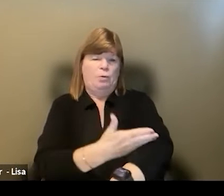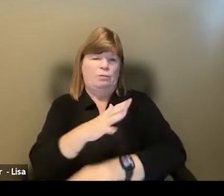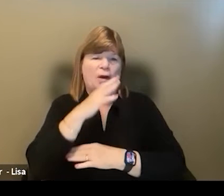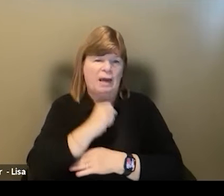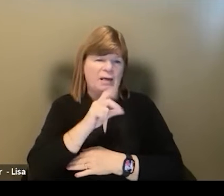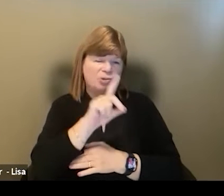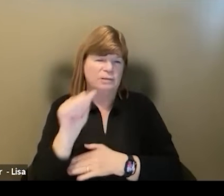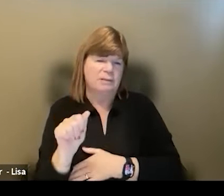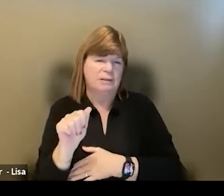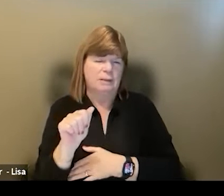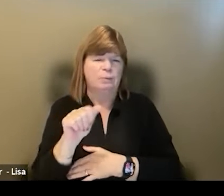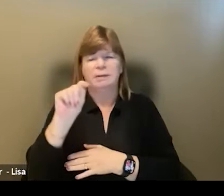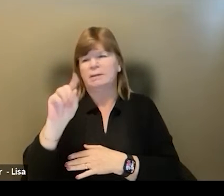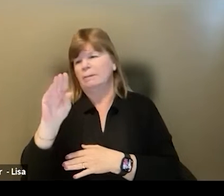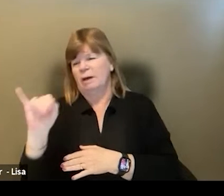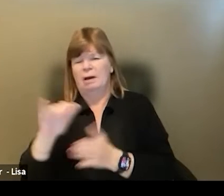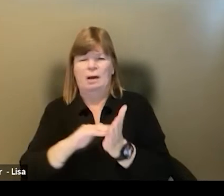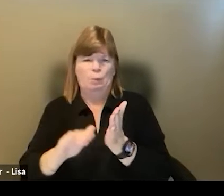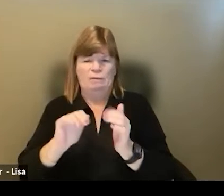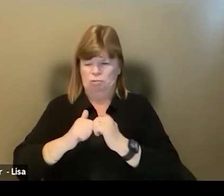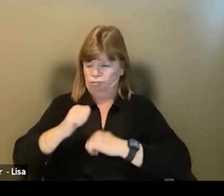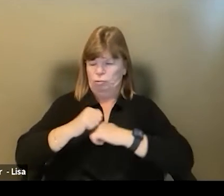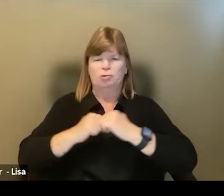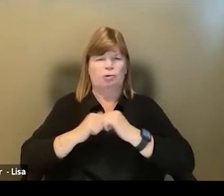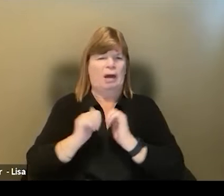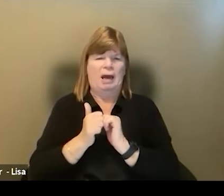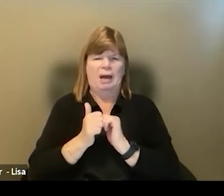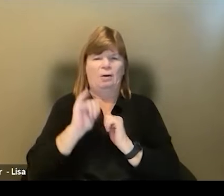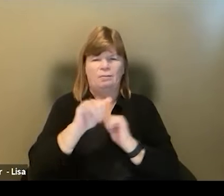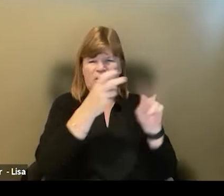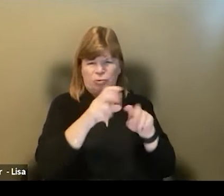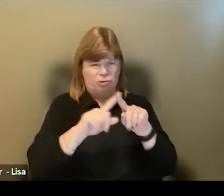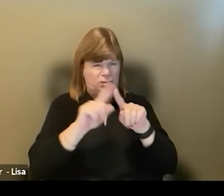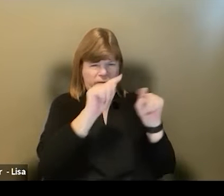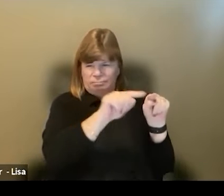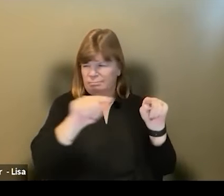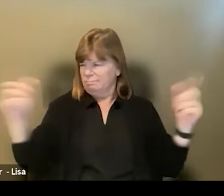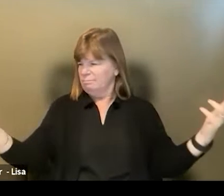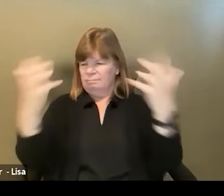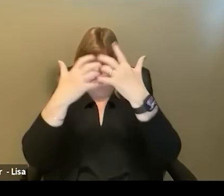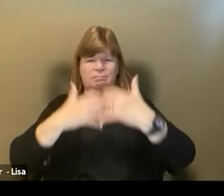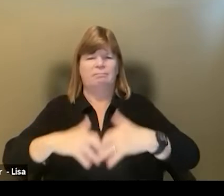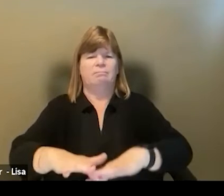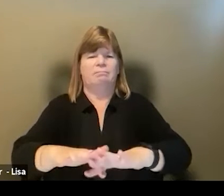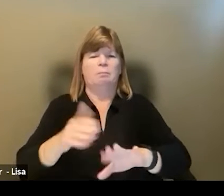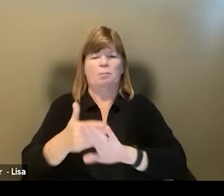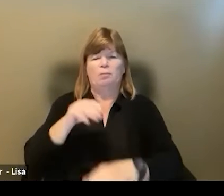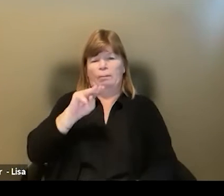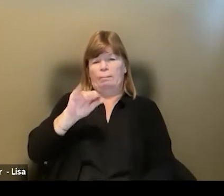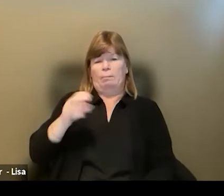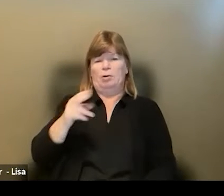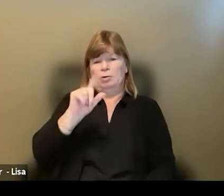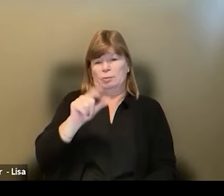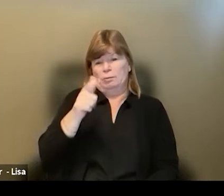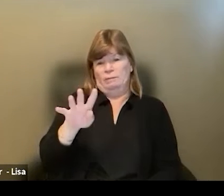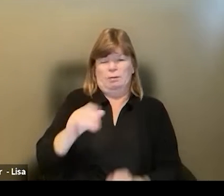and Disabled and traumatic brain injury waiver structure through the transition across divisions. And by March of 2024, submitting